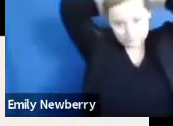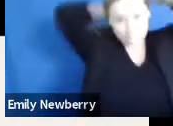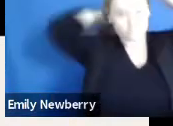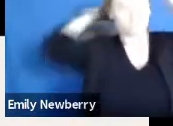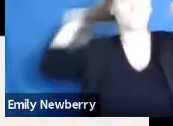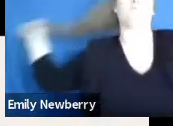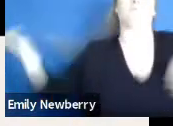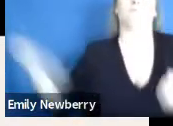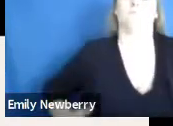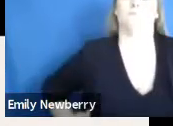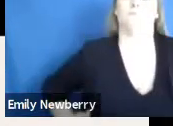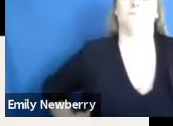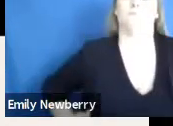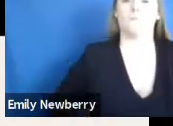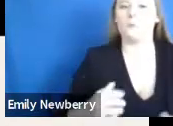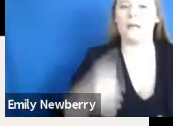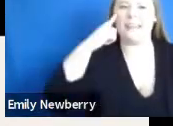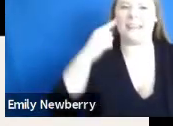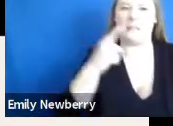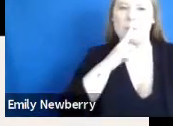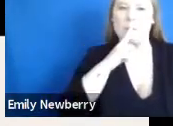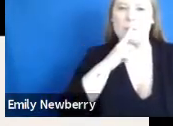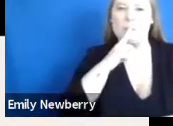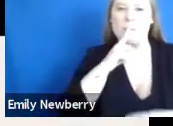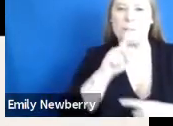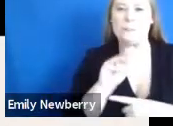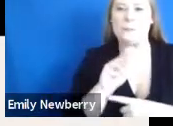Oh, I believe you're on mute.